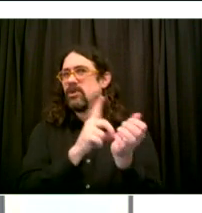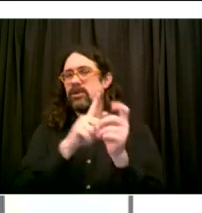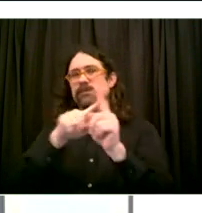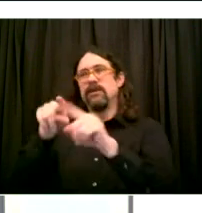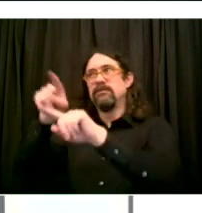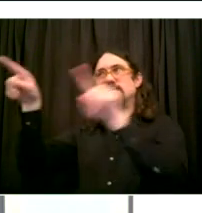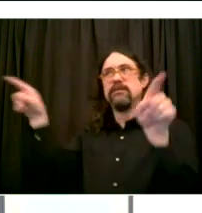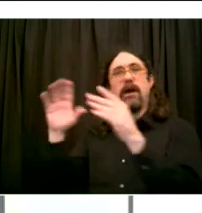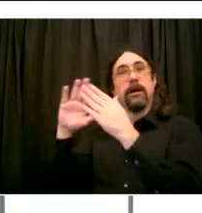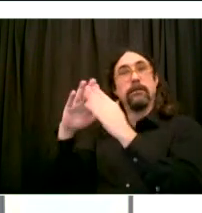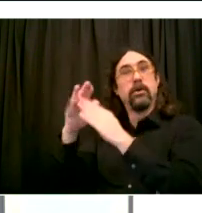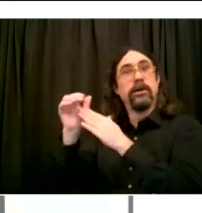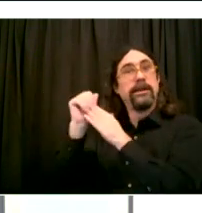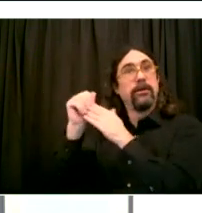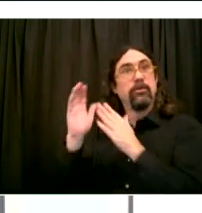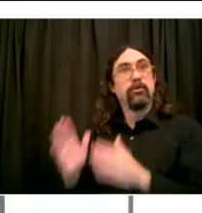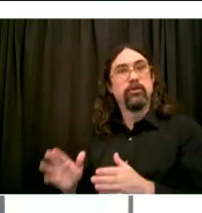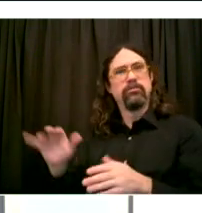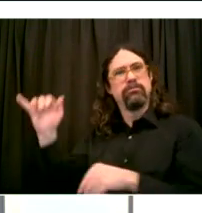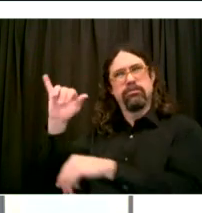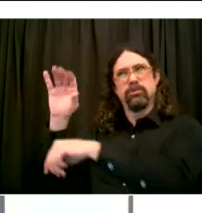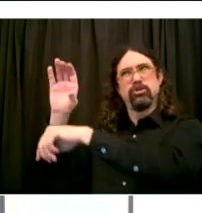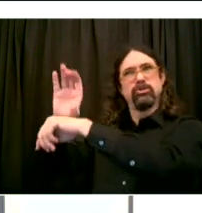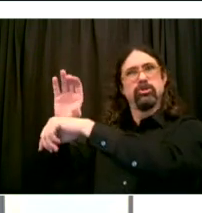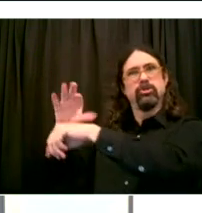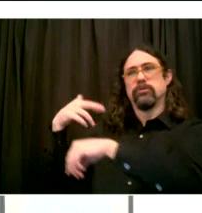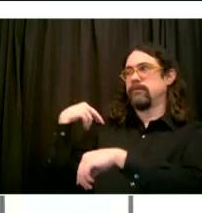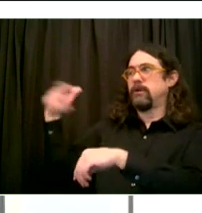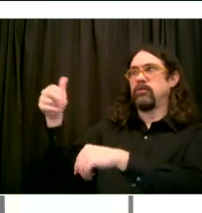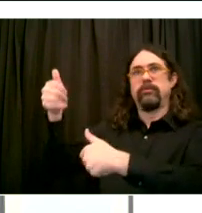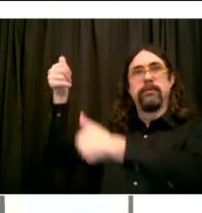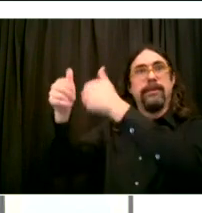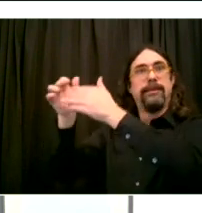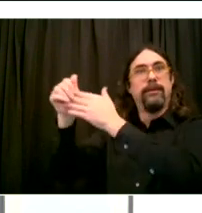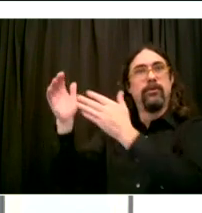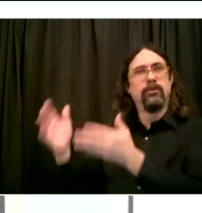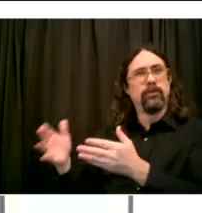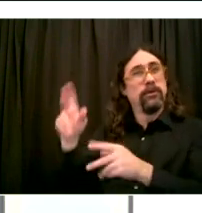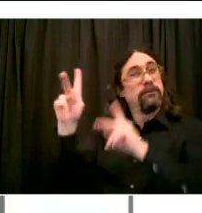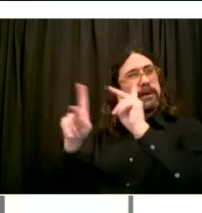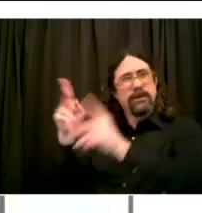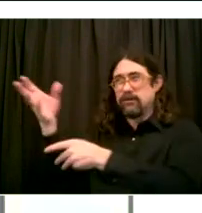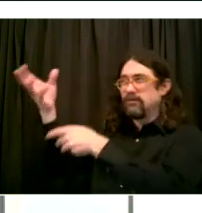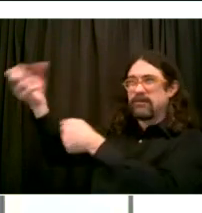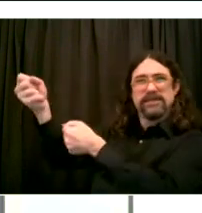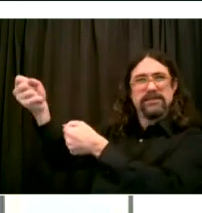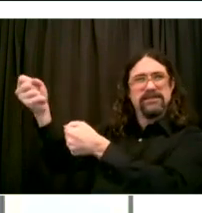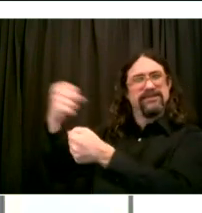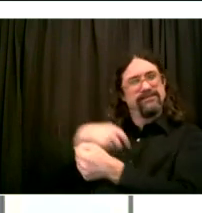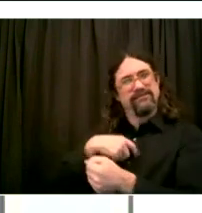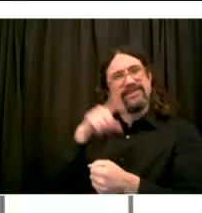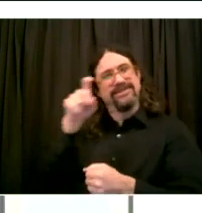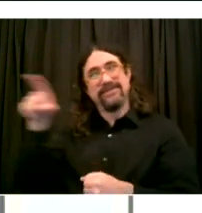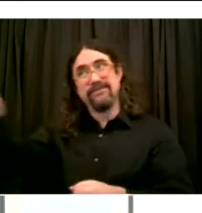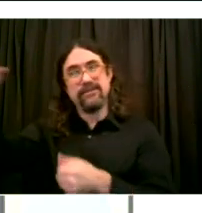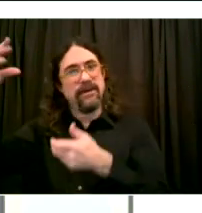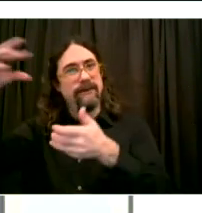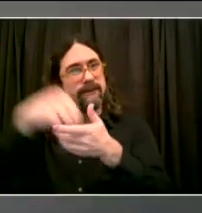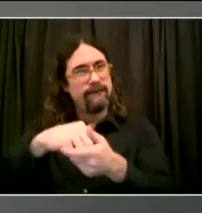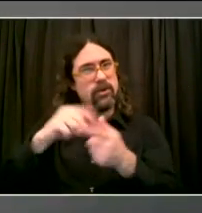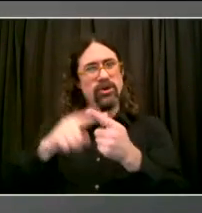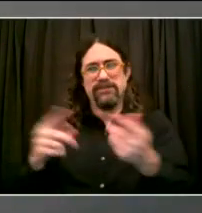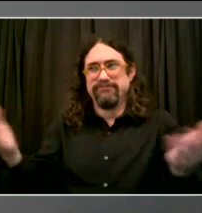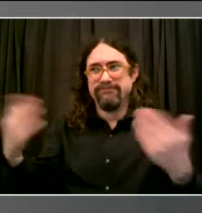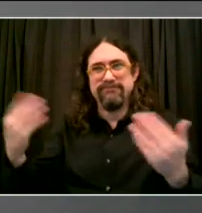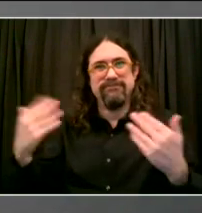as we roll out this historic vaccination campaign. Thank you. Dr. Katz. Yeah, I can build on what Dr. Choksi has